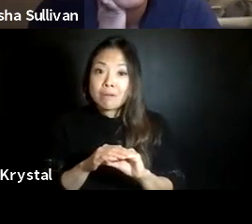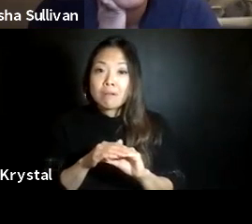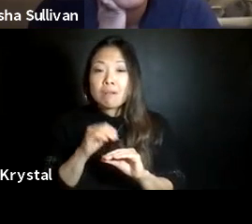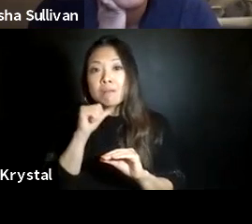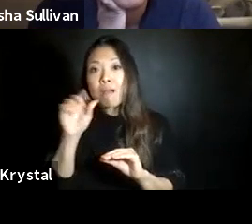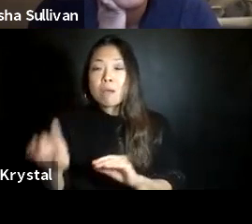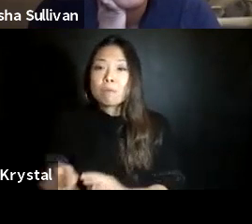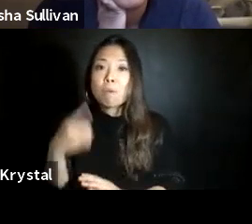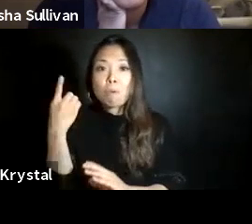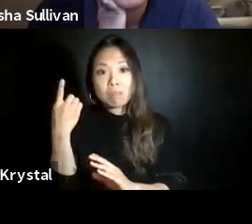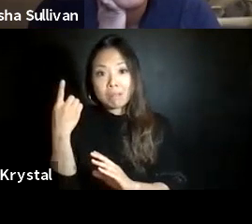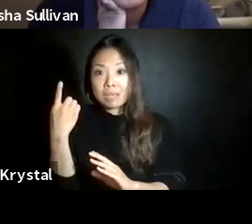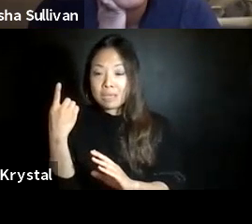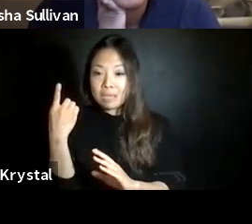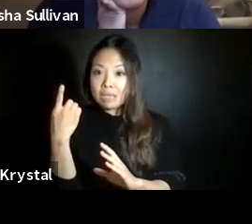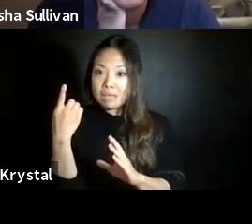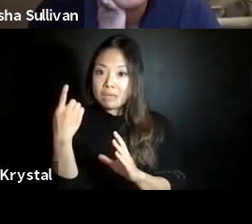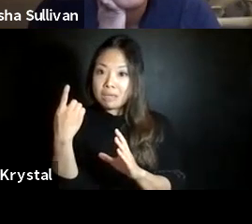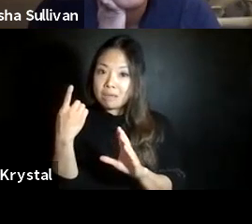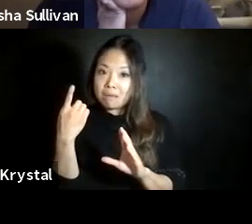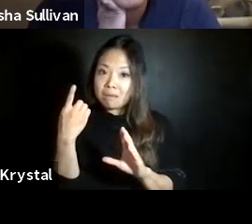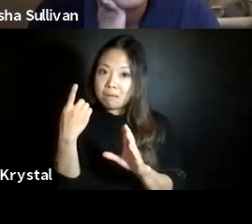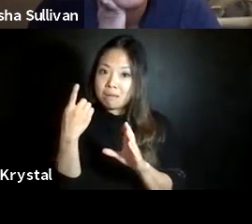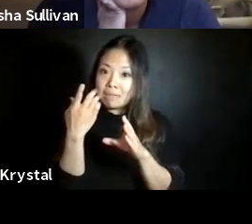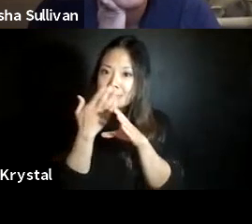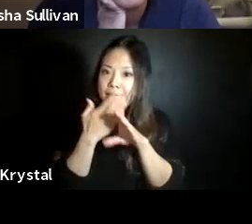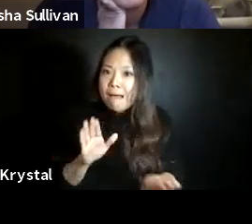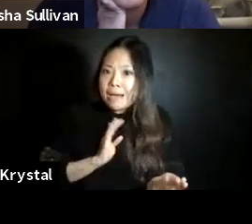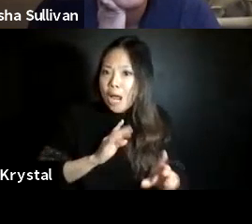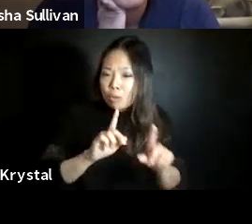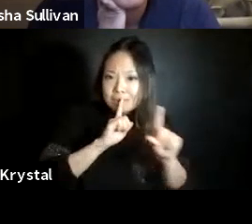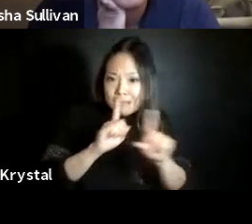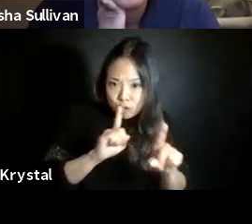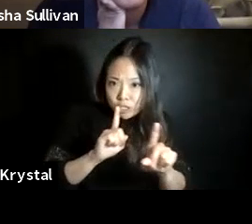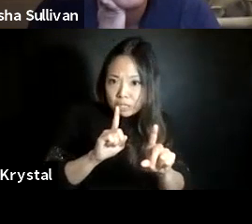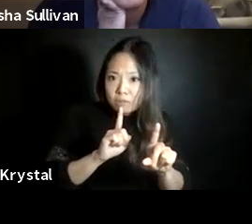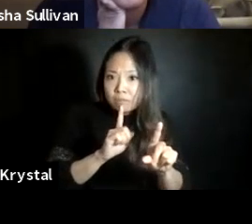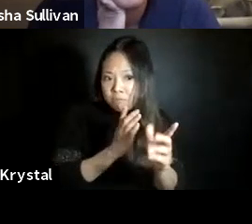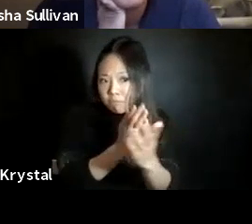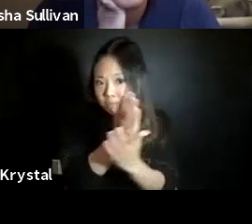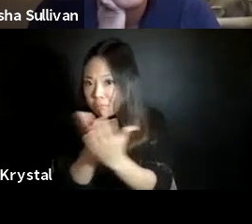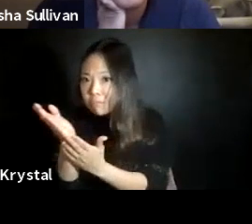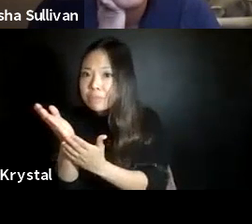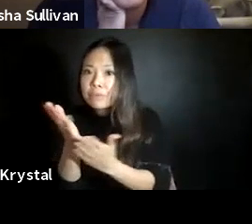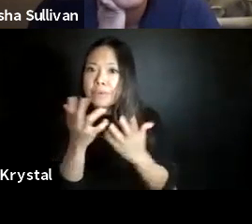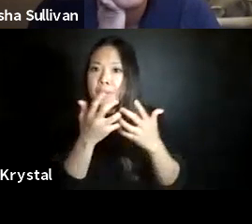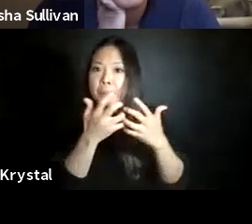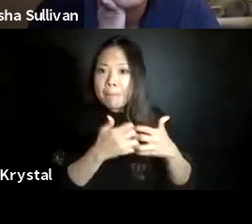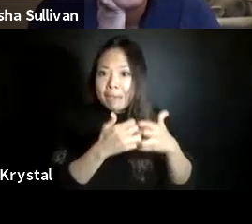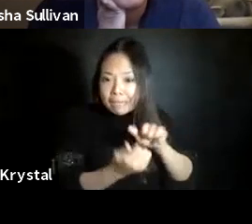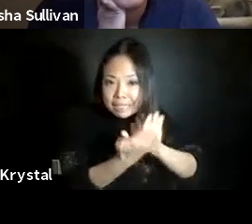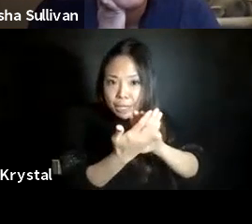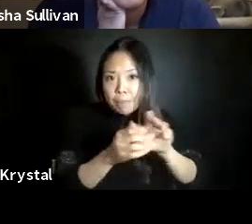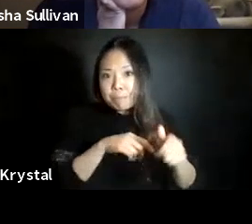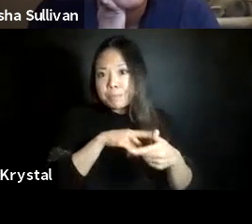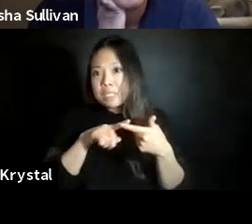our discussion of the mechanisms and the determination of the